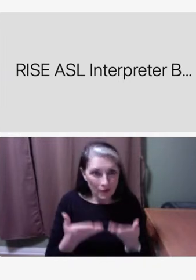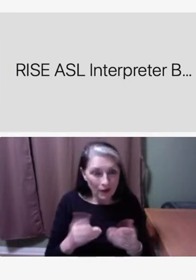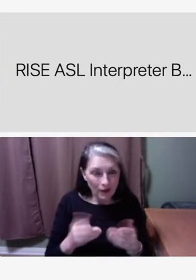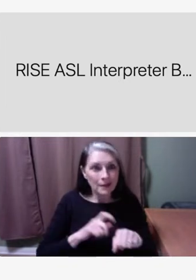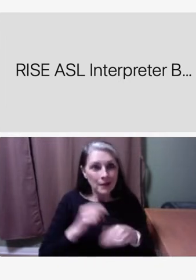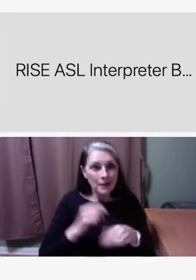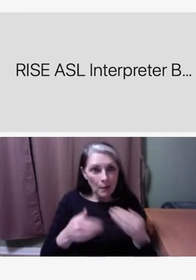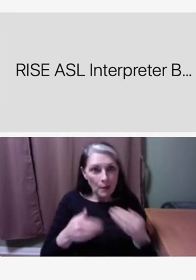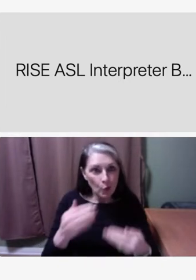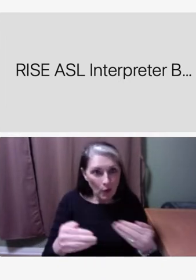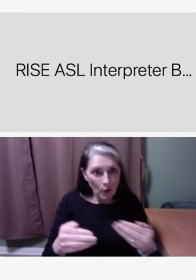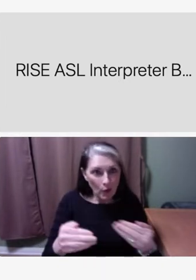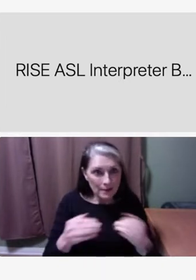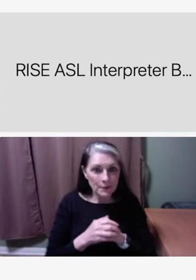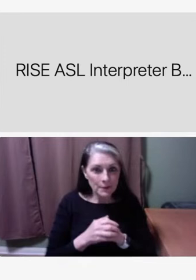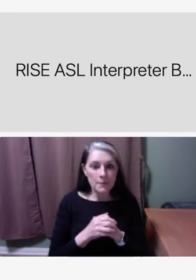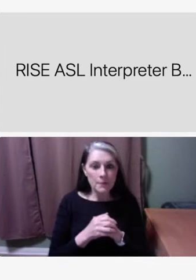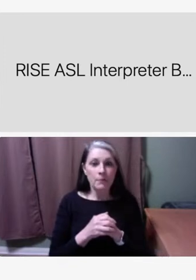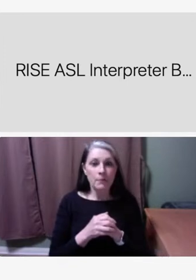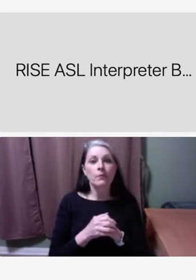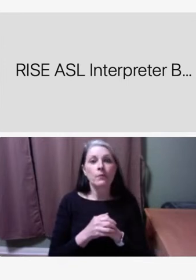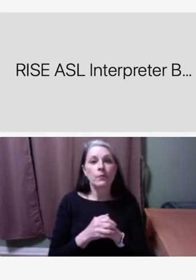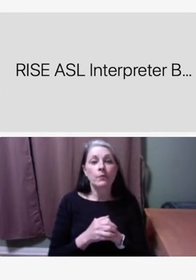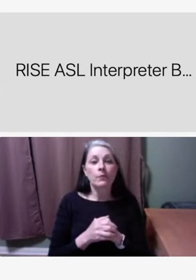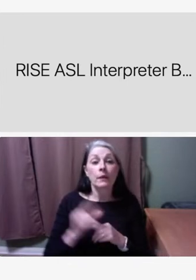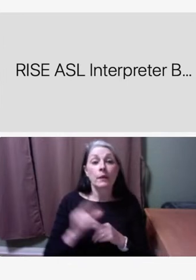Next up is dual immersion.